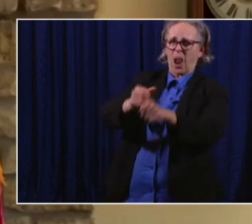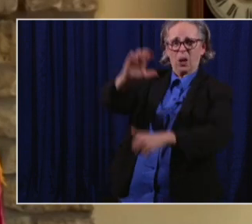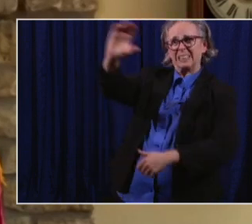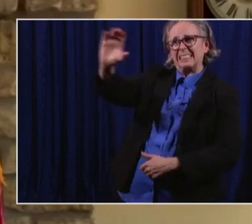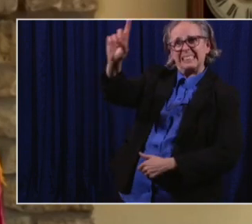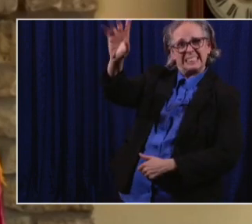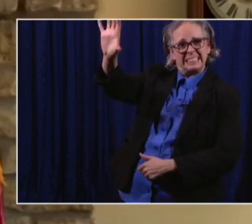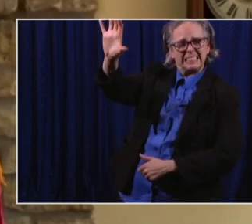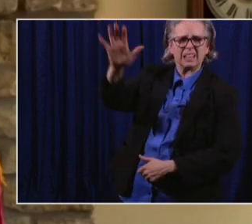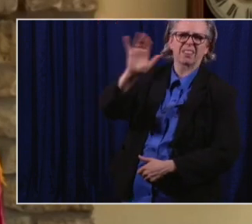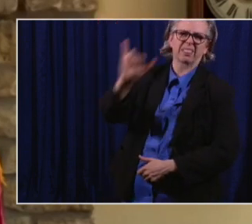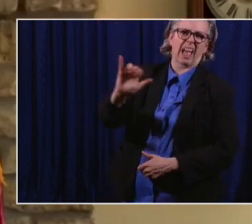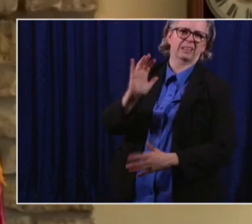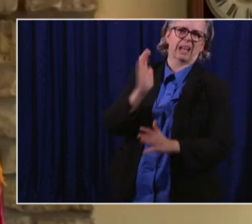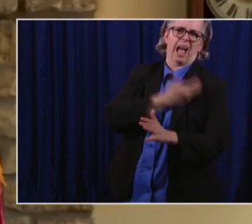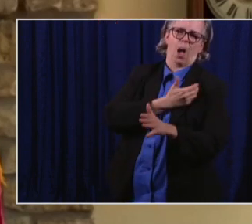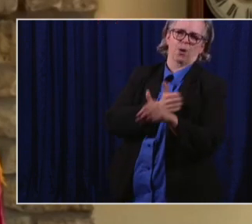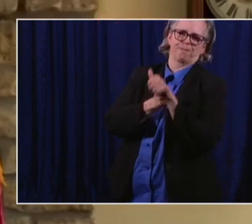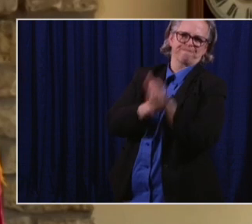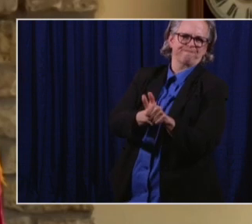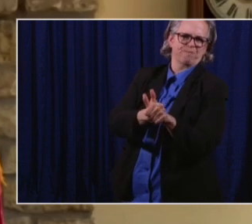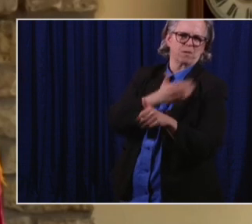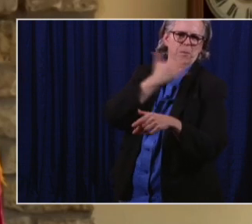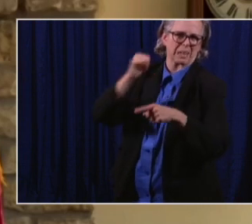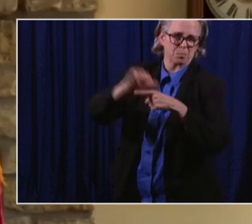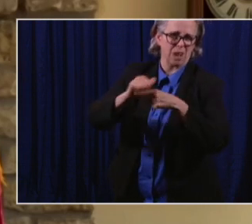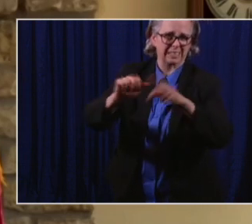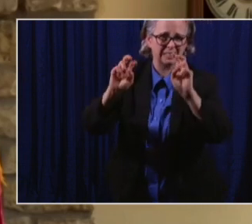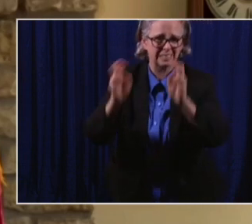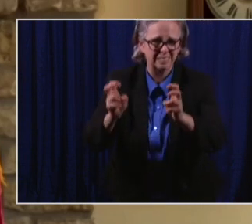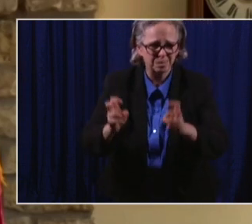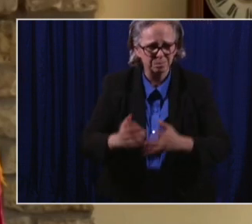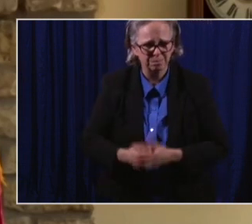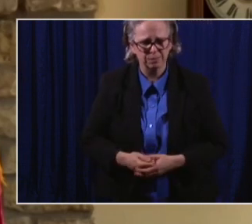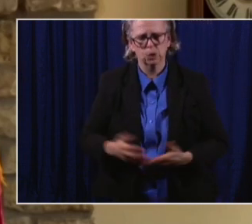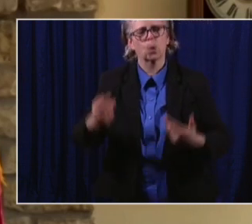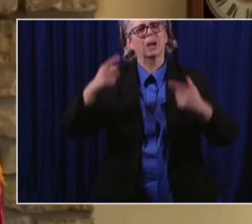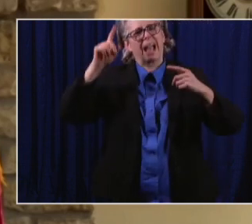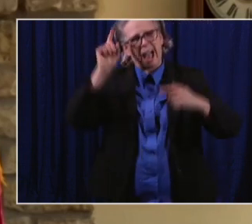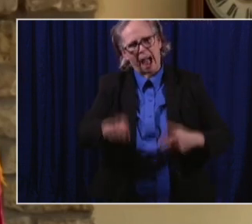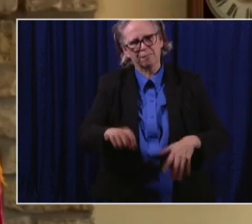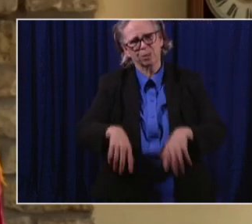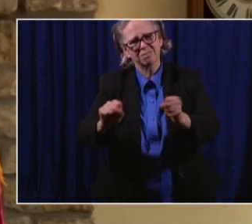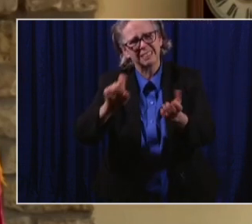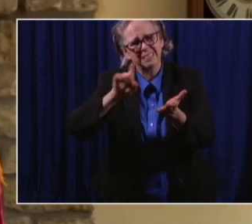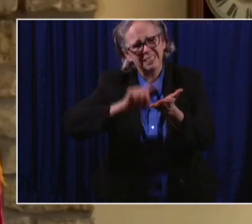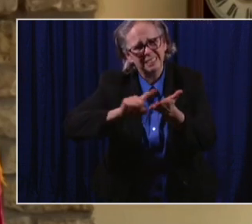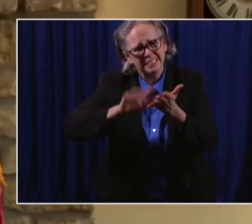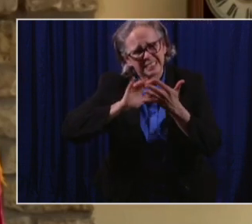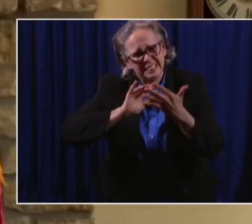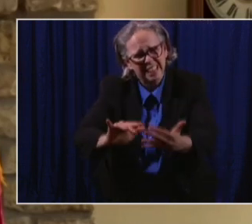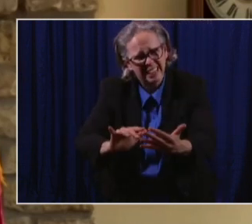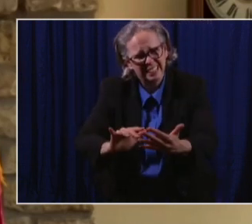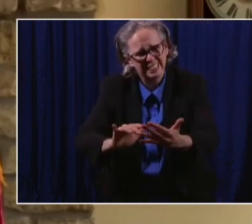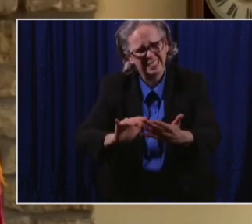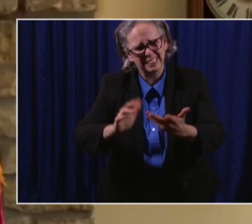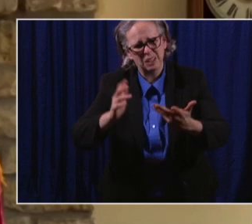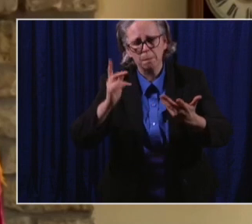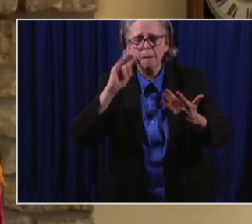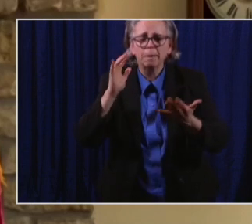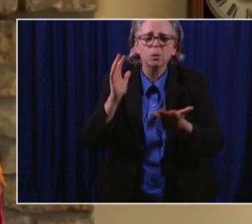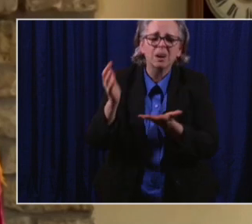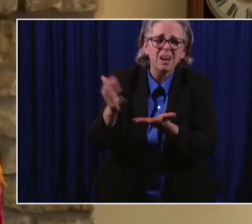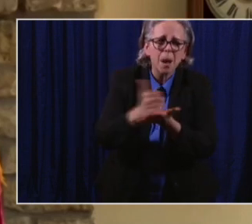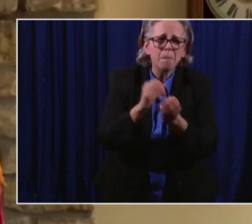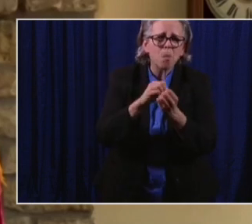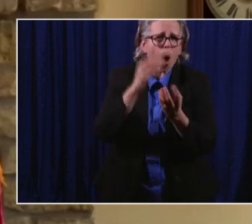talked about is to figure out, hey, is there a way we can lessen those? Is there a way that we can get real data, look at it